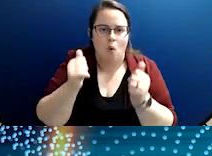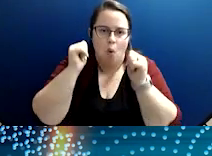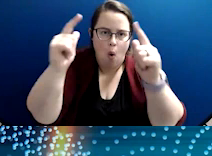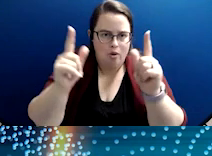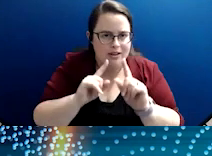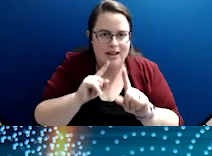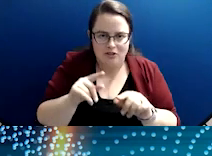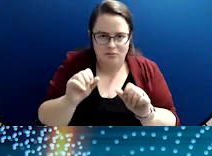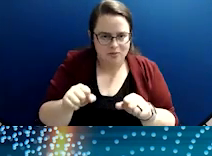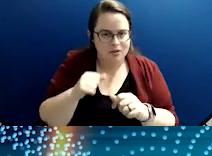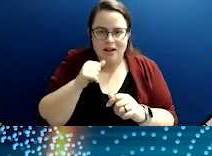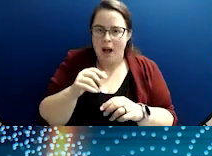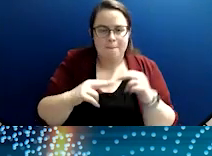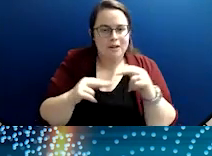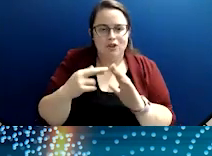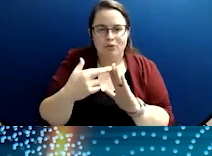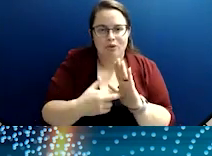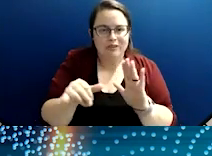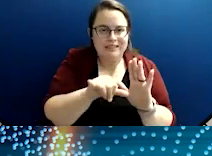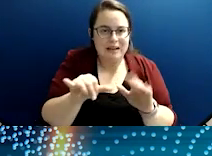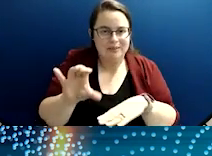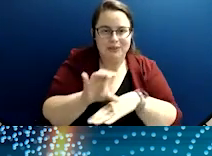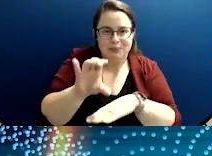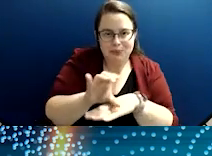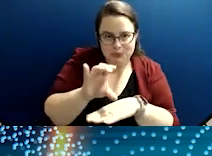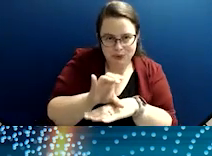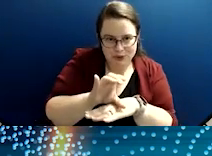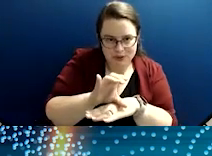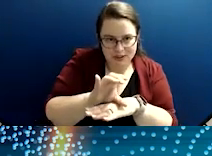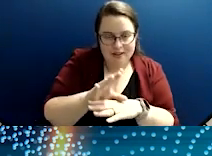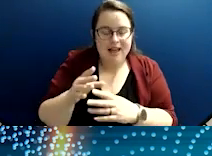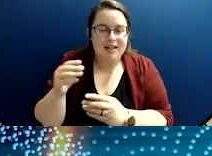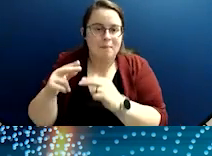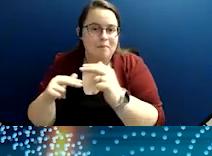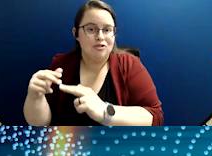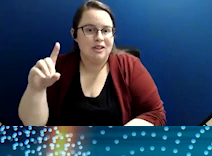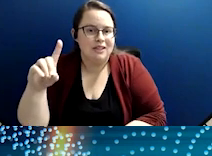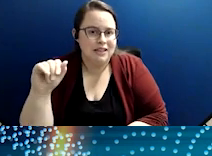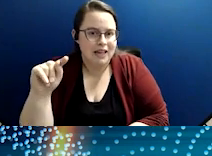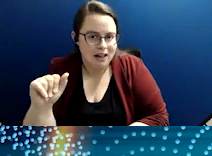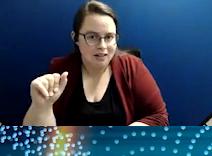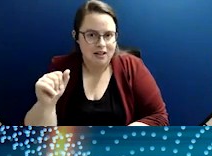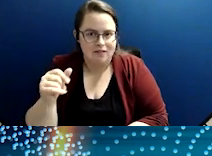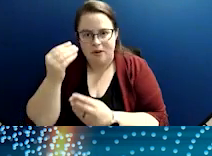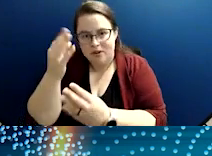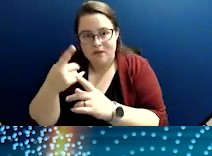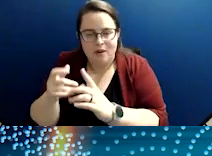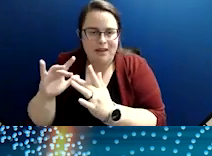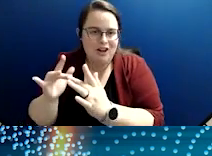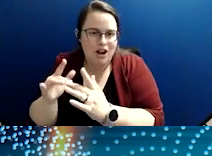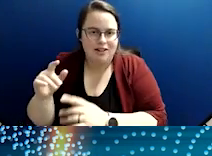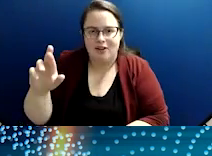off rules the same way your computer or something here is built on. It's built on just data from places like Reddit and other places scraped off the internet.